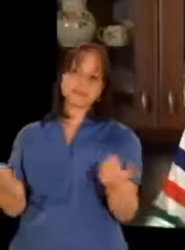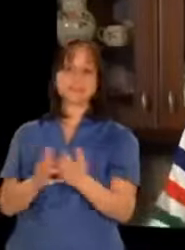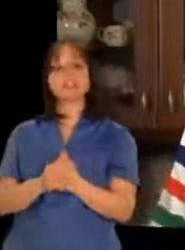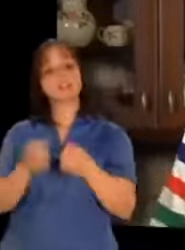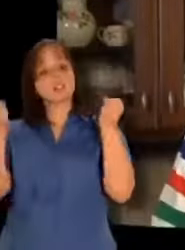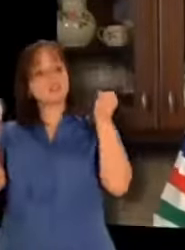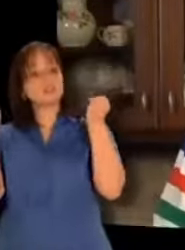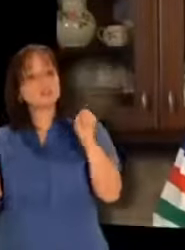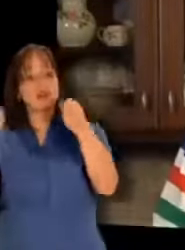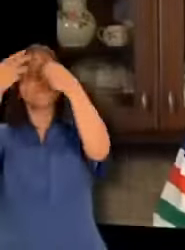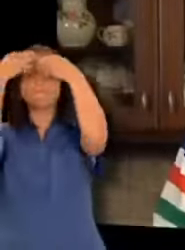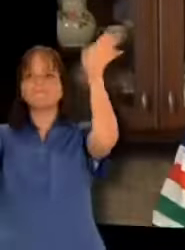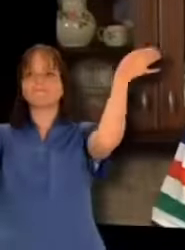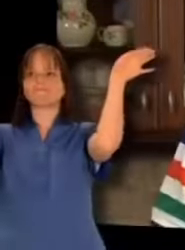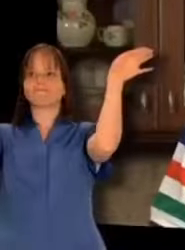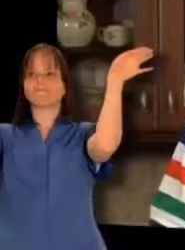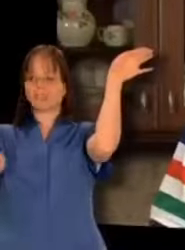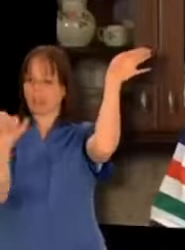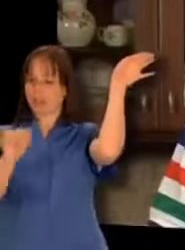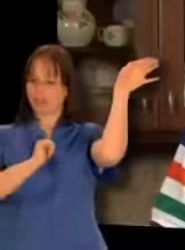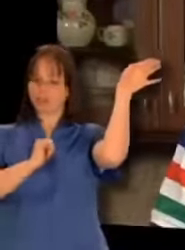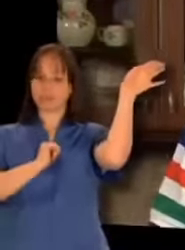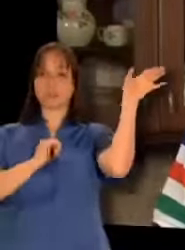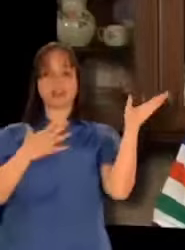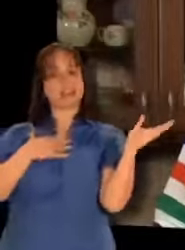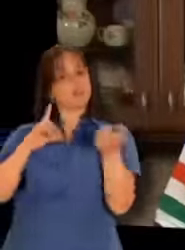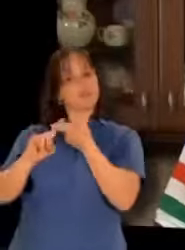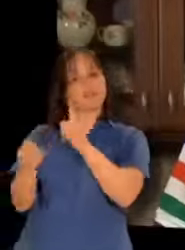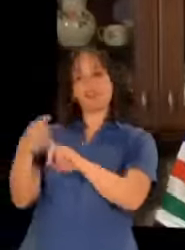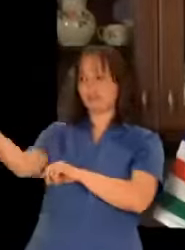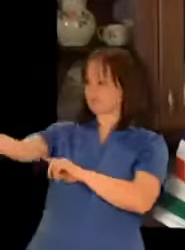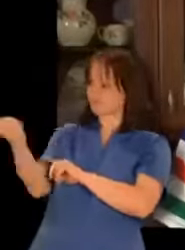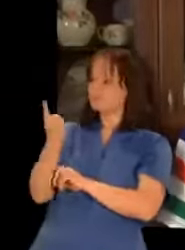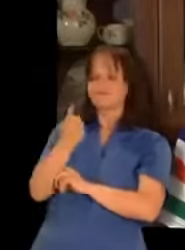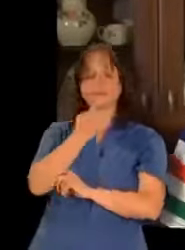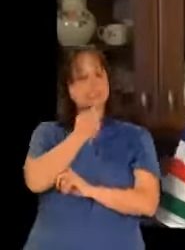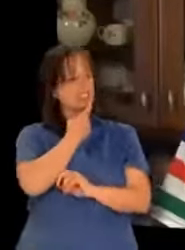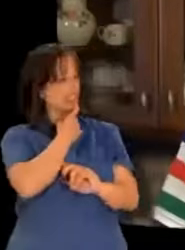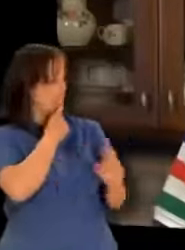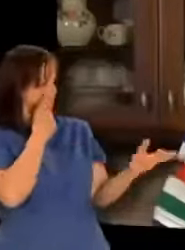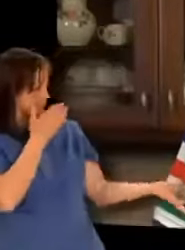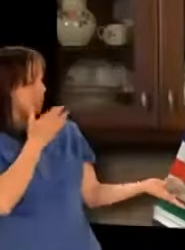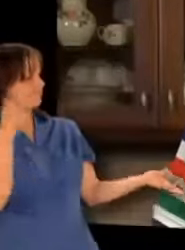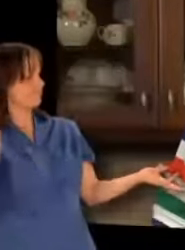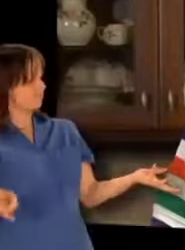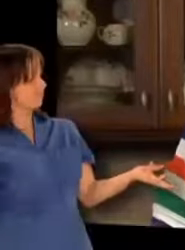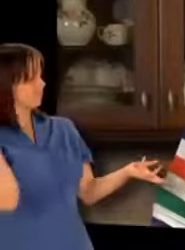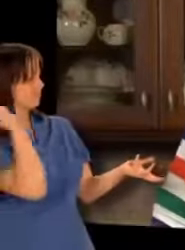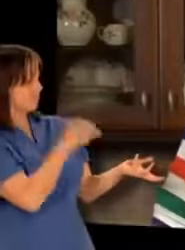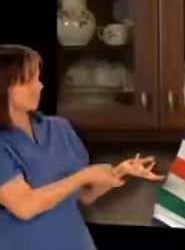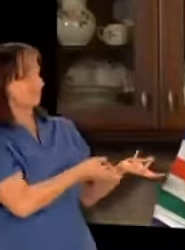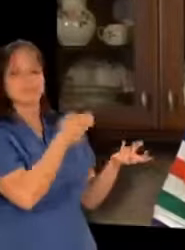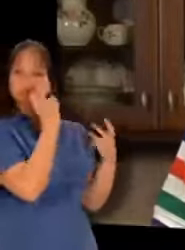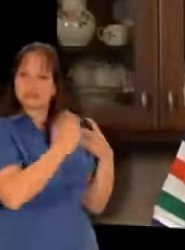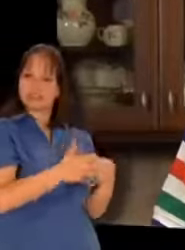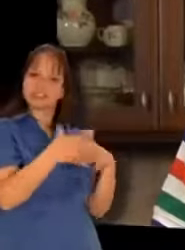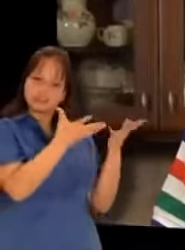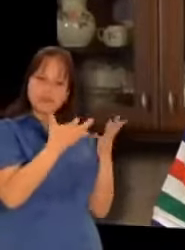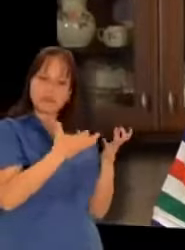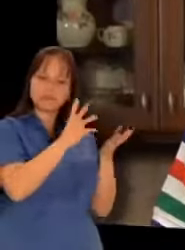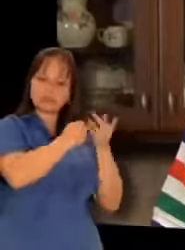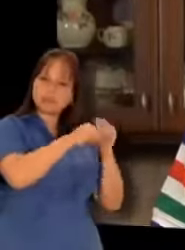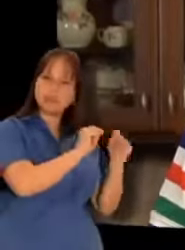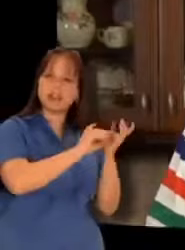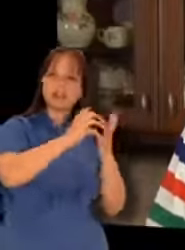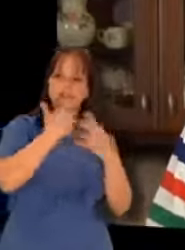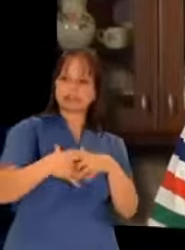Well, you try to keep an open mind. Like me, my friend stepped up and he put his money where my mouth was. He wanted me to try the water,